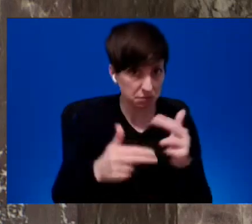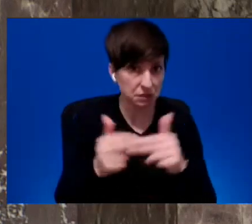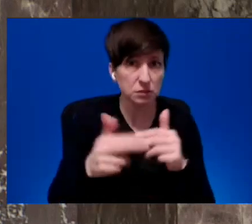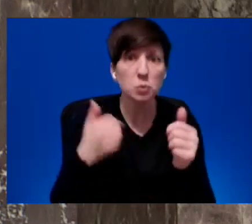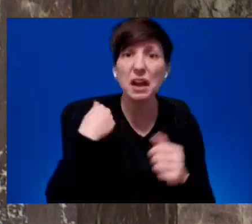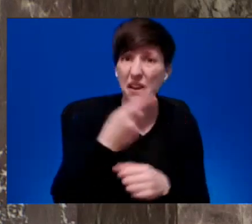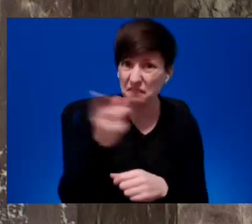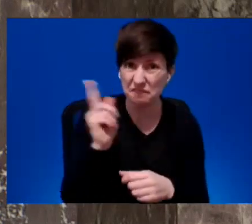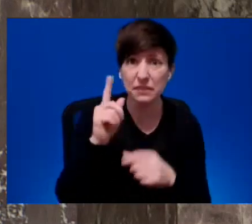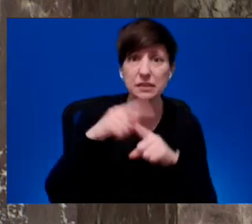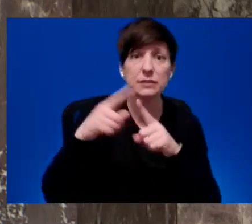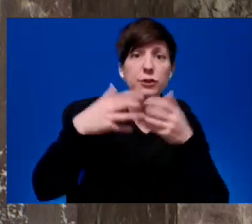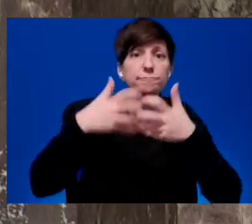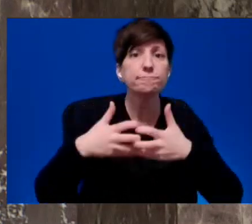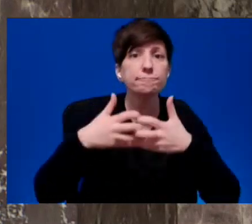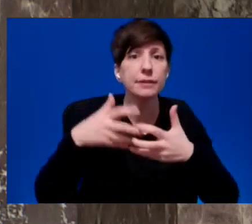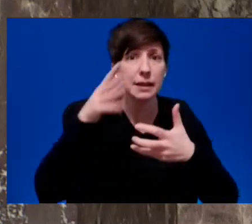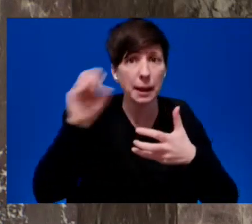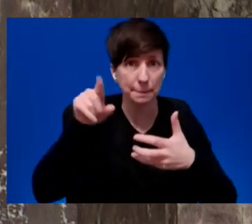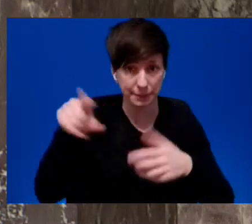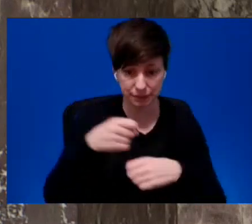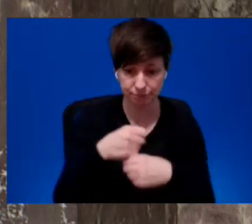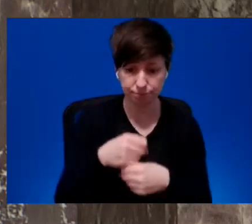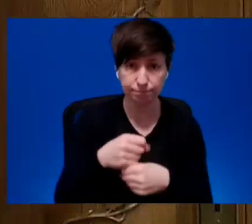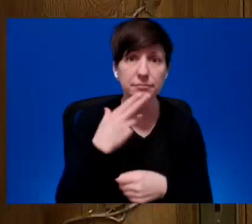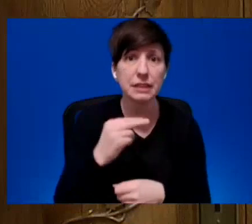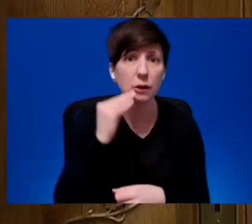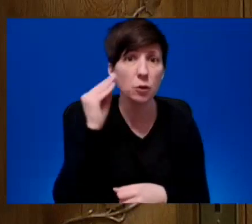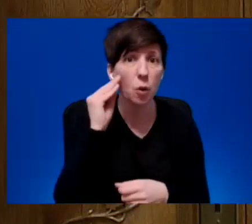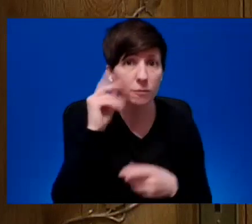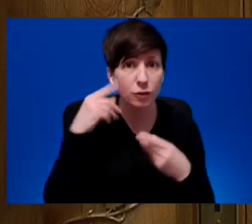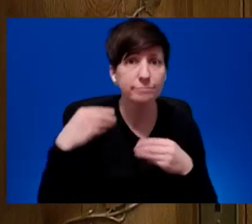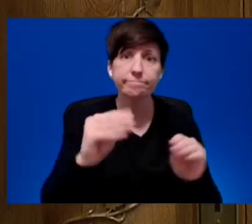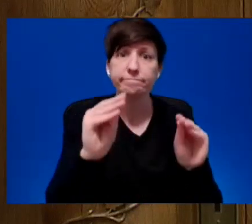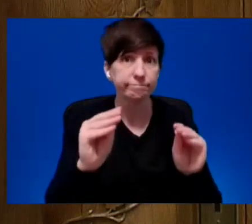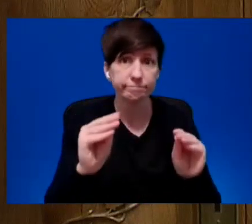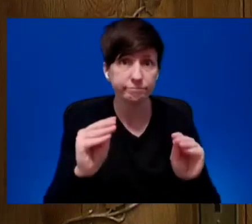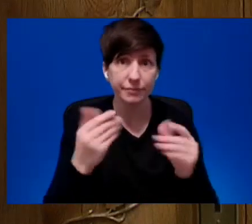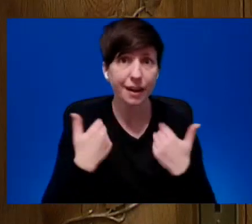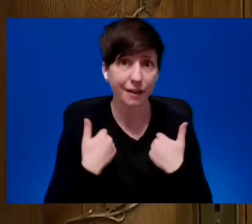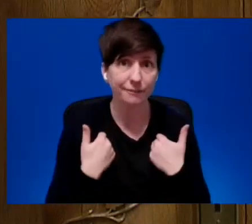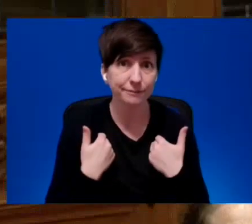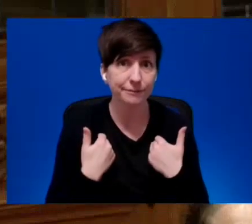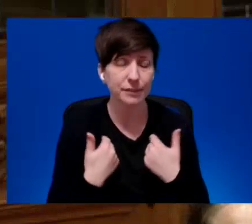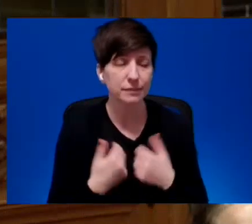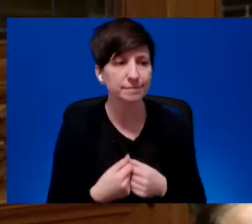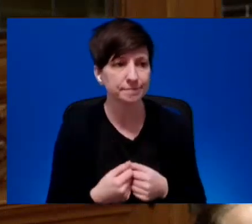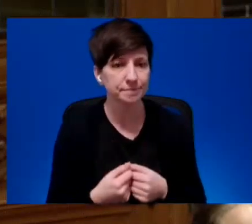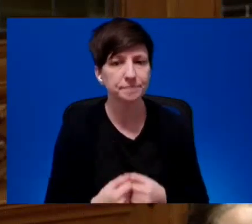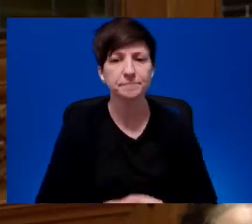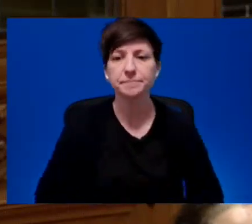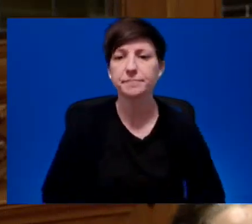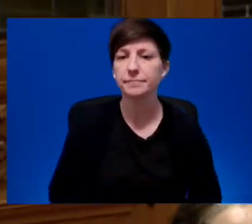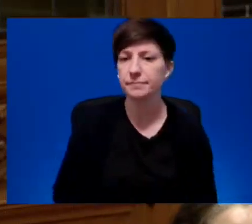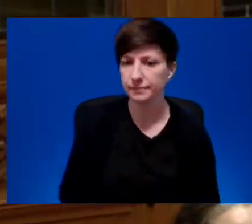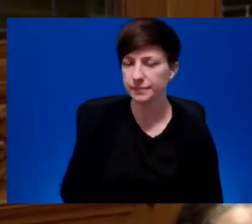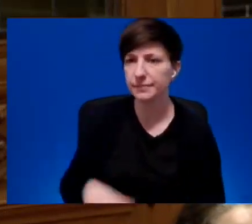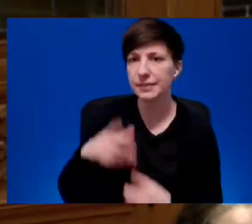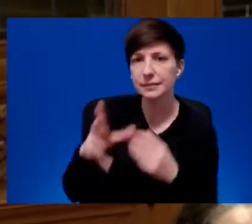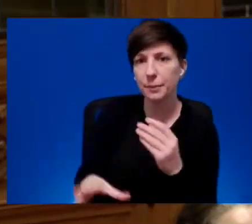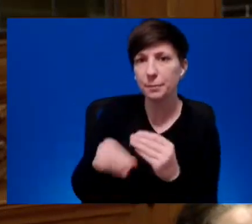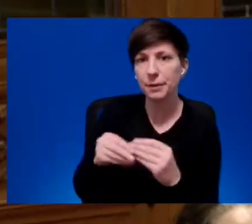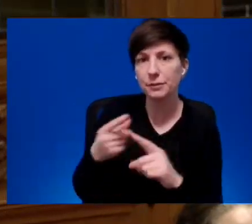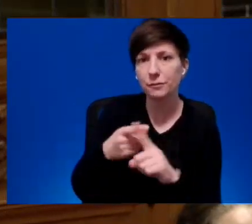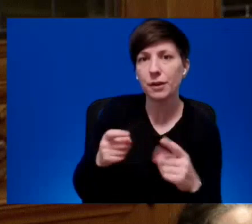that across British Columbia at this moment. Leader of third party supplemental. Thank you, Honourable Speaker. Maybe if the Minister of Housing was